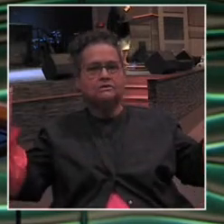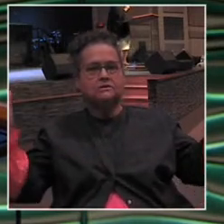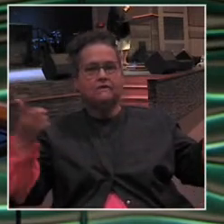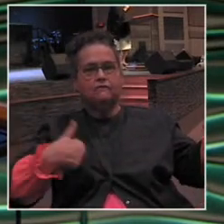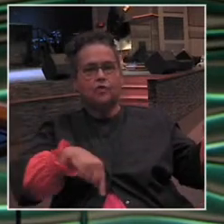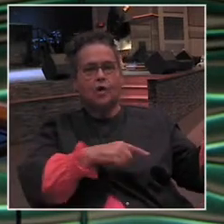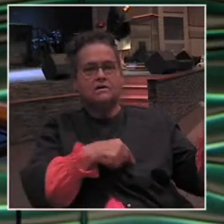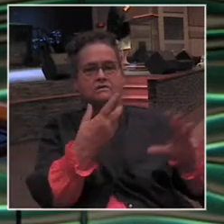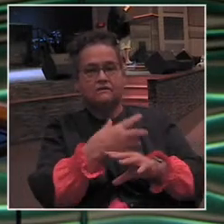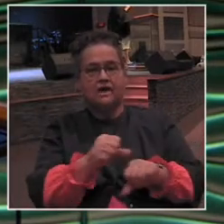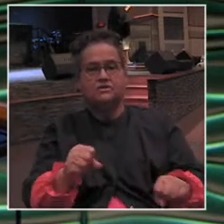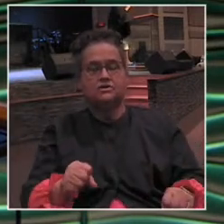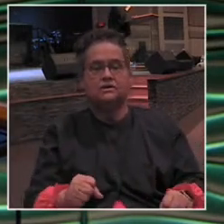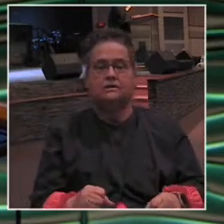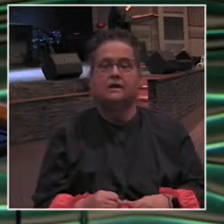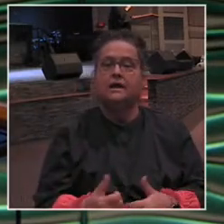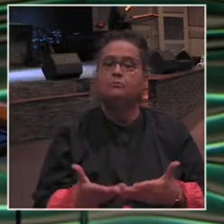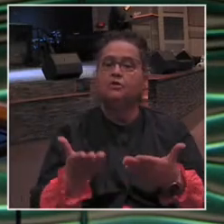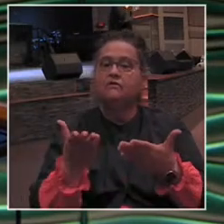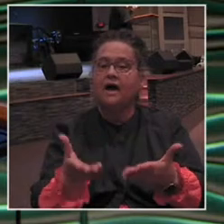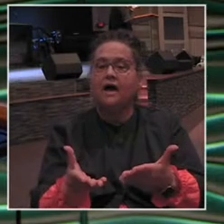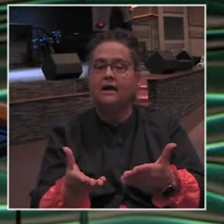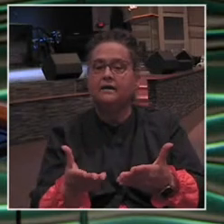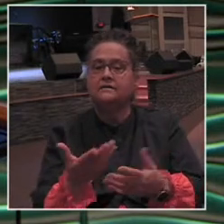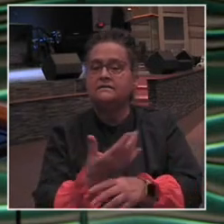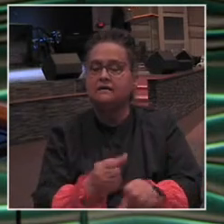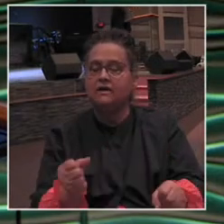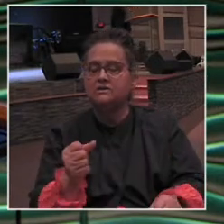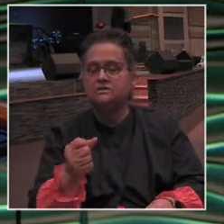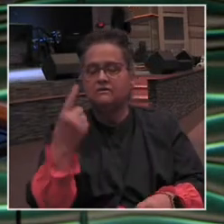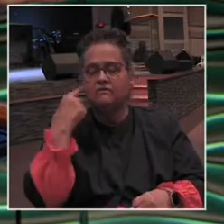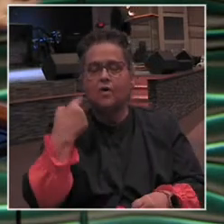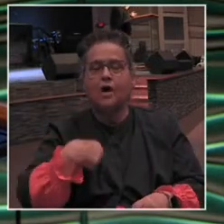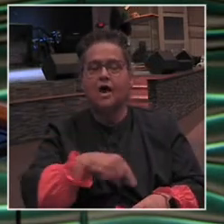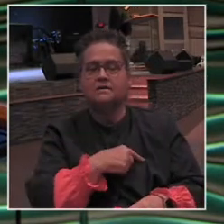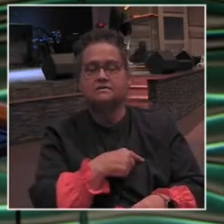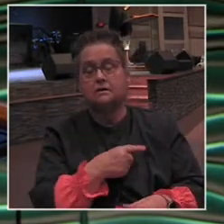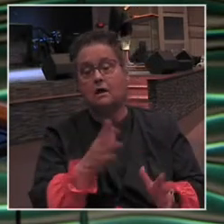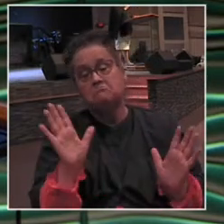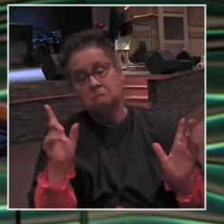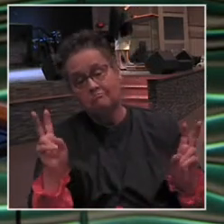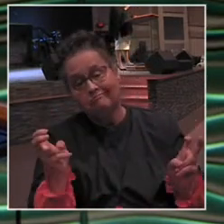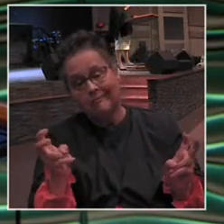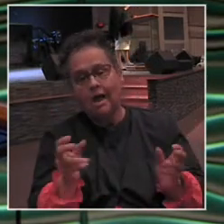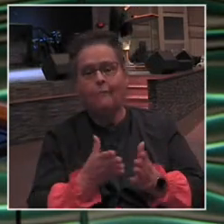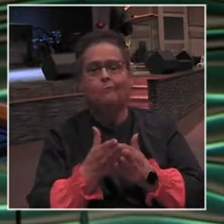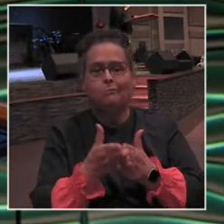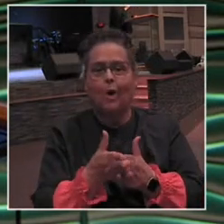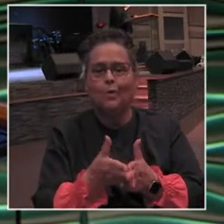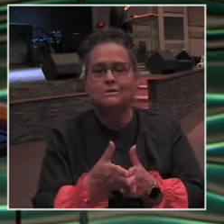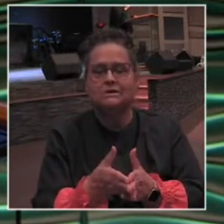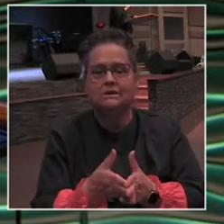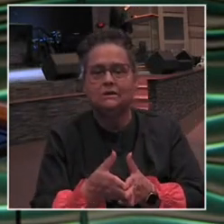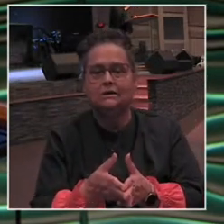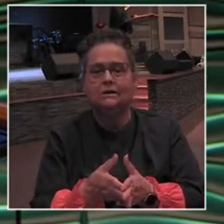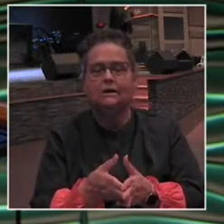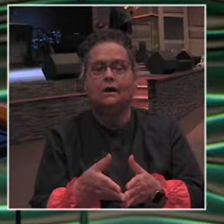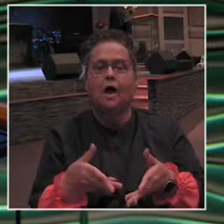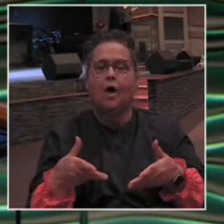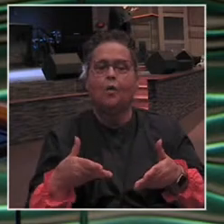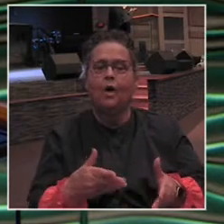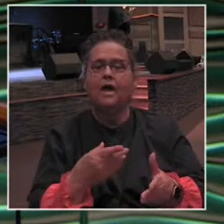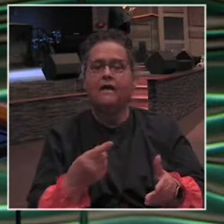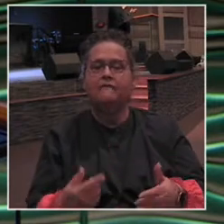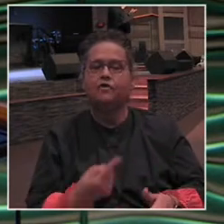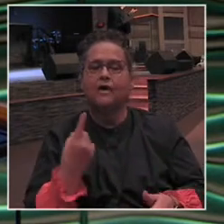saved. He provided a way of salvation for us, an ark or a boat, if you will, a pathway to everlasting life. When